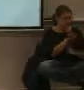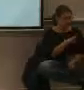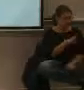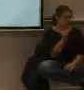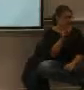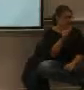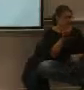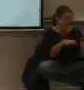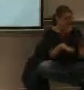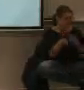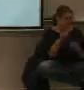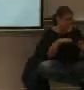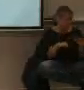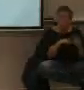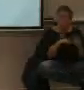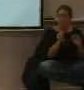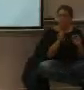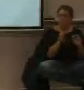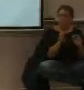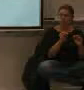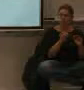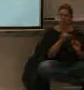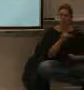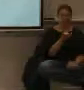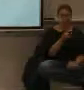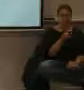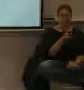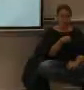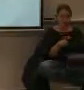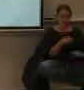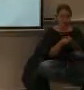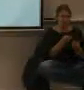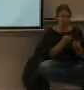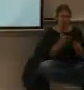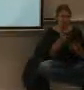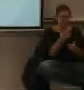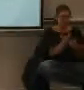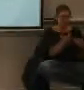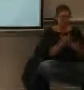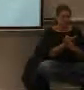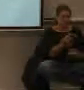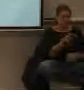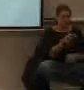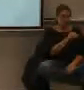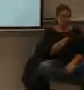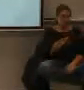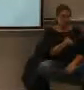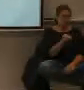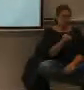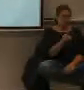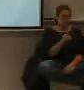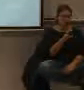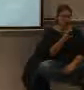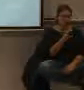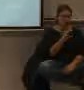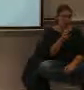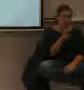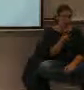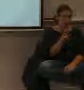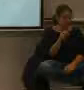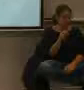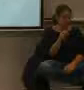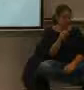pesticides. So he did a dilution sequence, and it was using African clawed frogs in development,